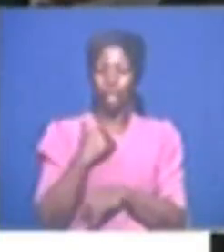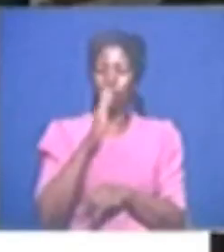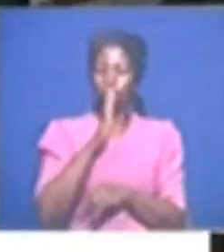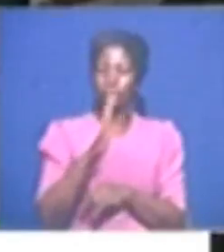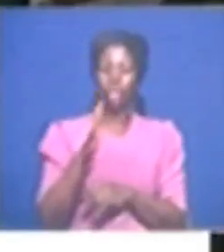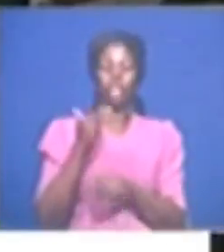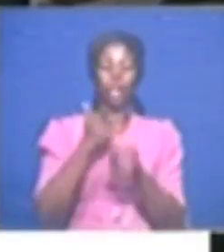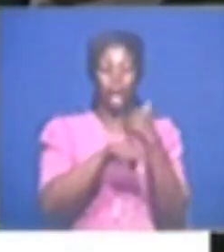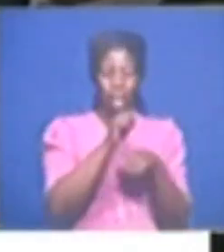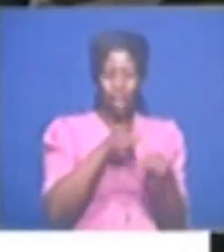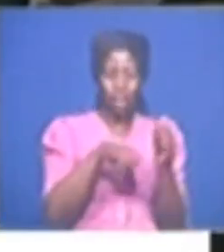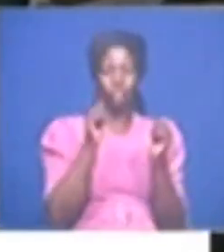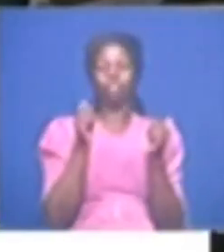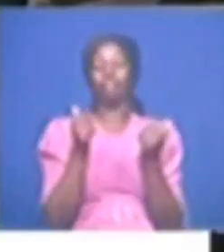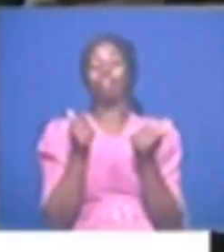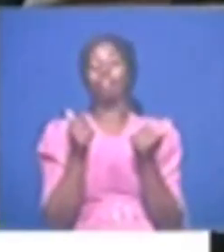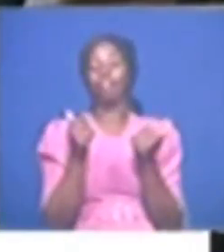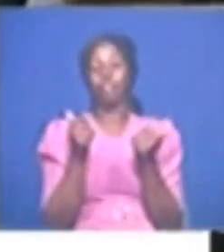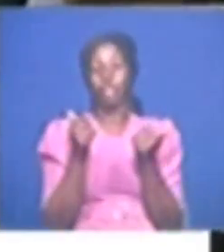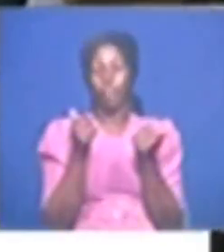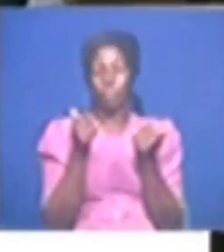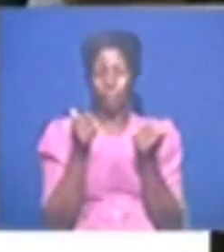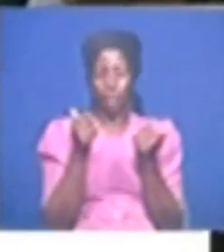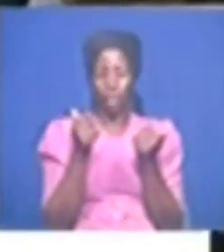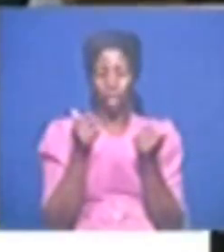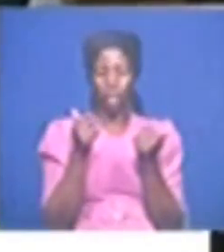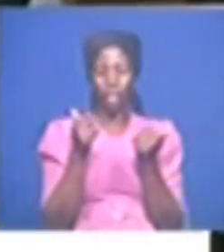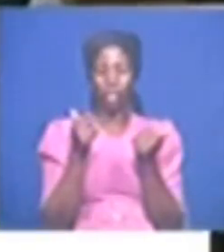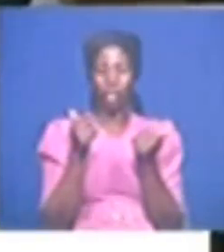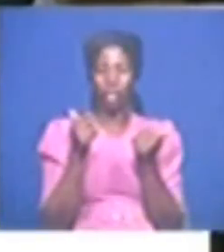active in